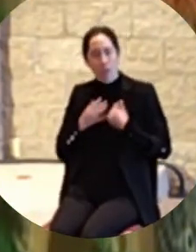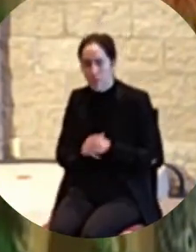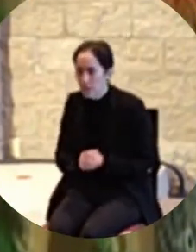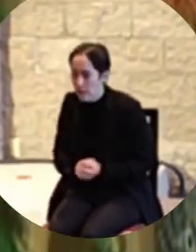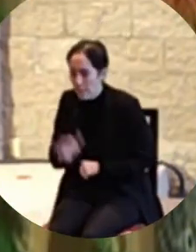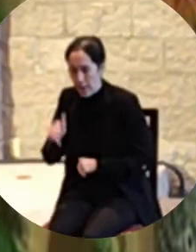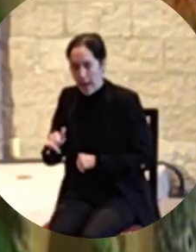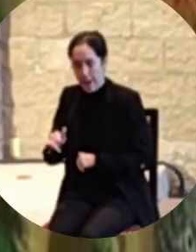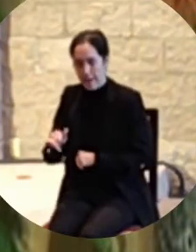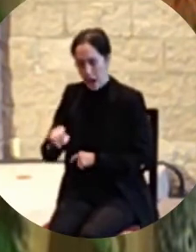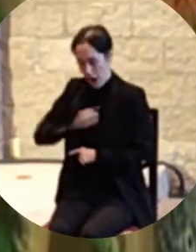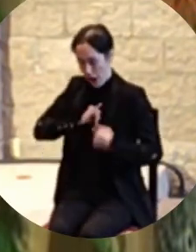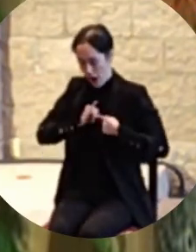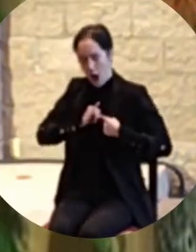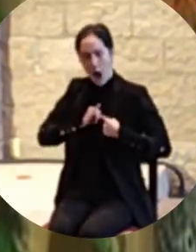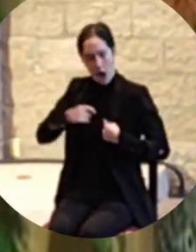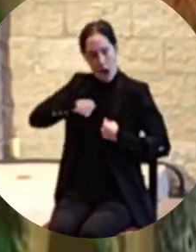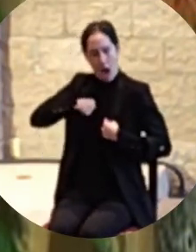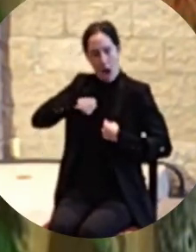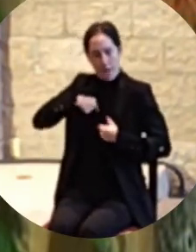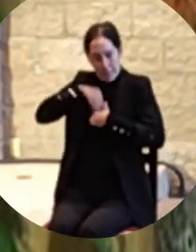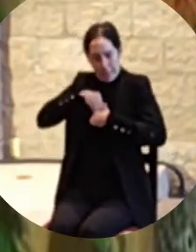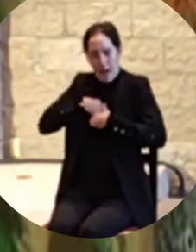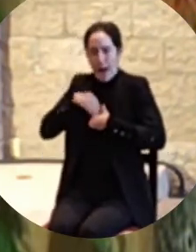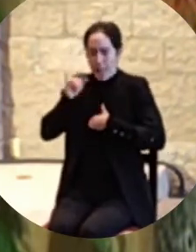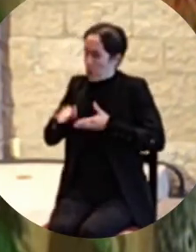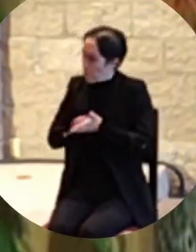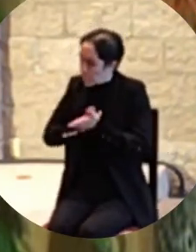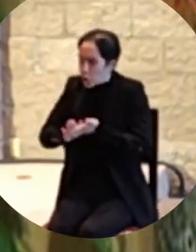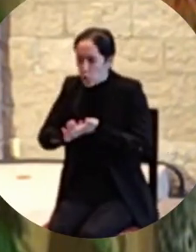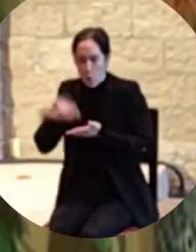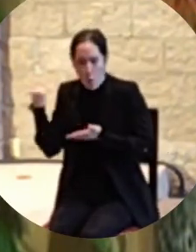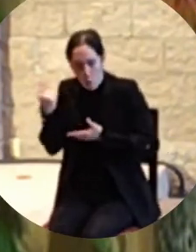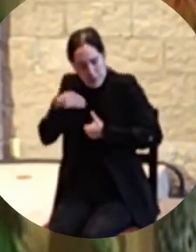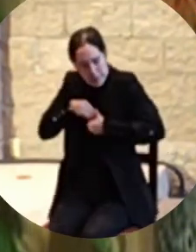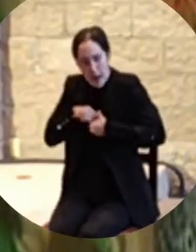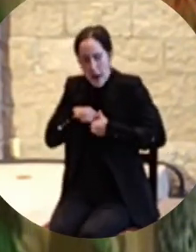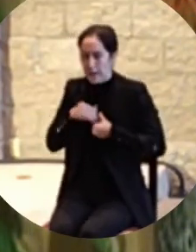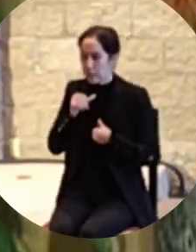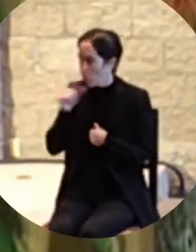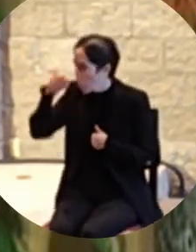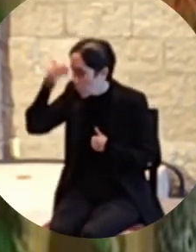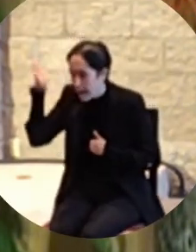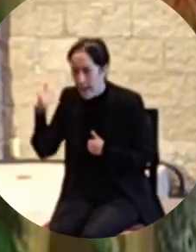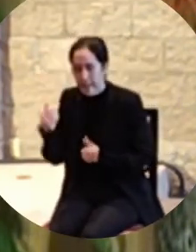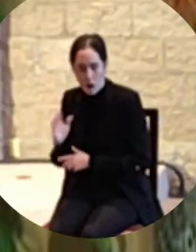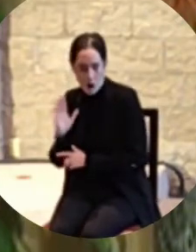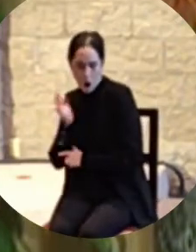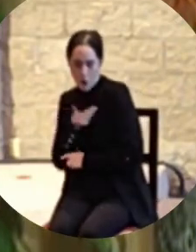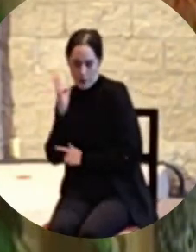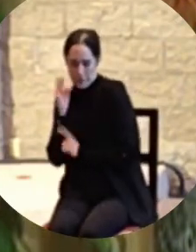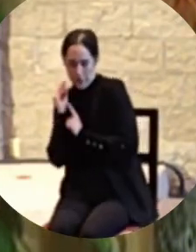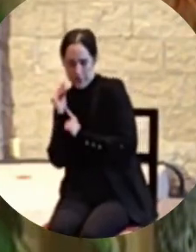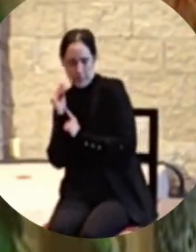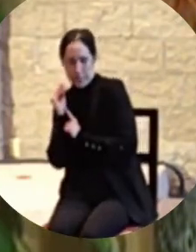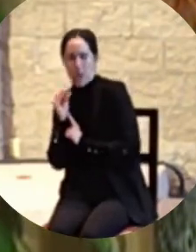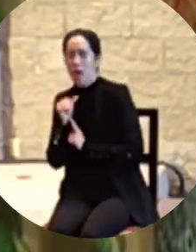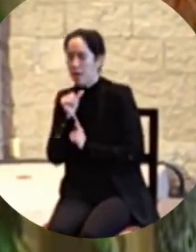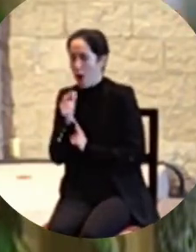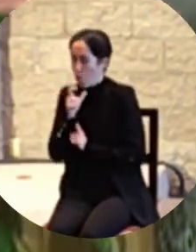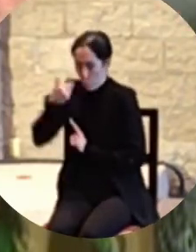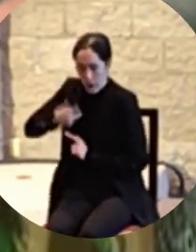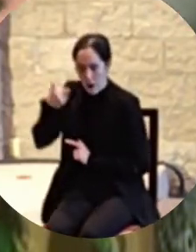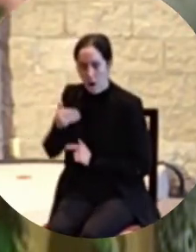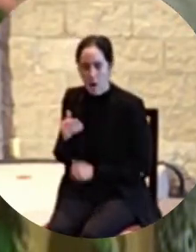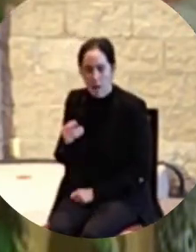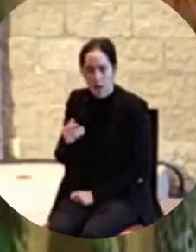pure. It's purified. That's the divine presence within. Let us not forget that we are not our experiences. We are not. So this